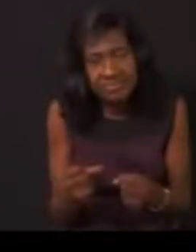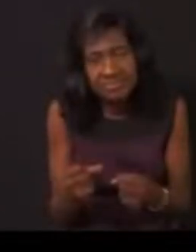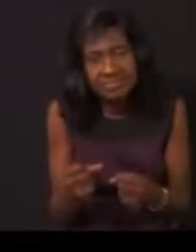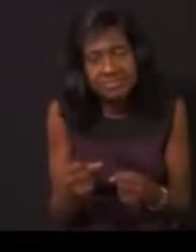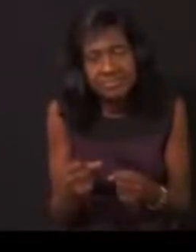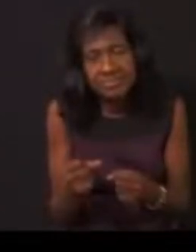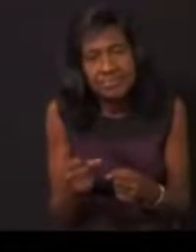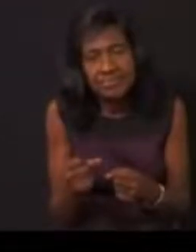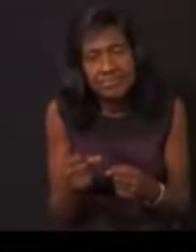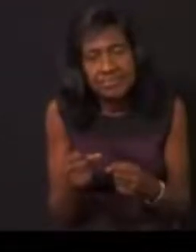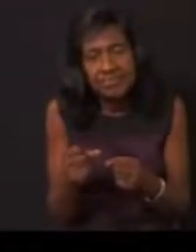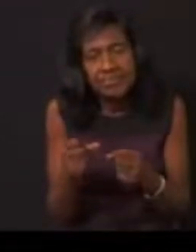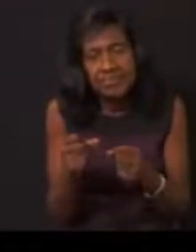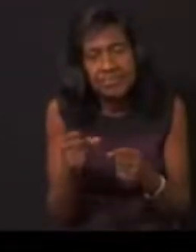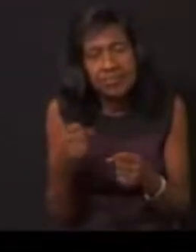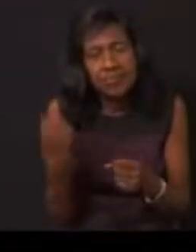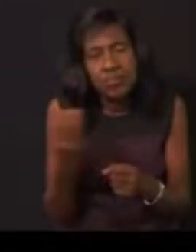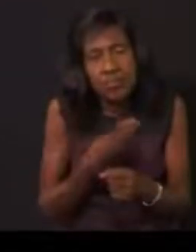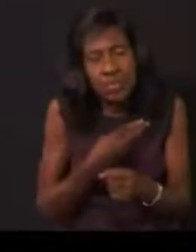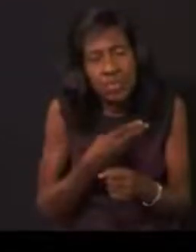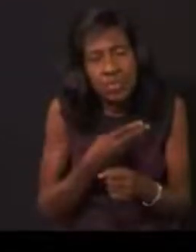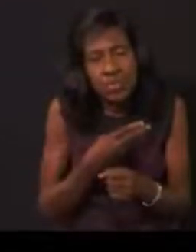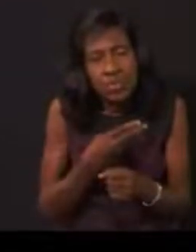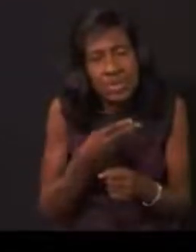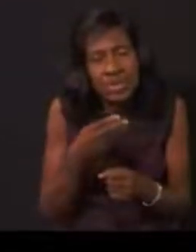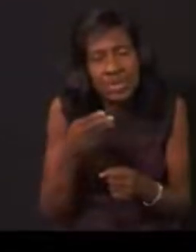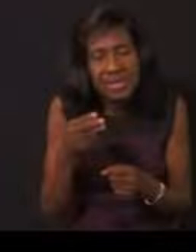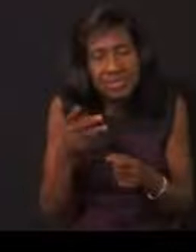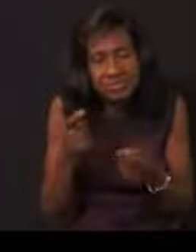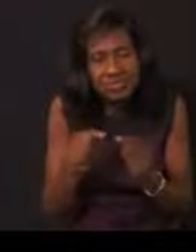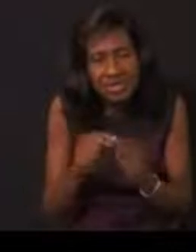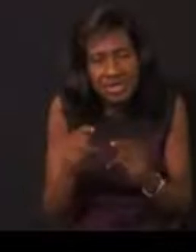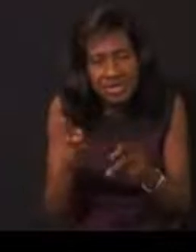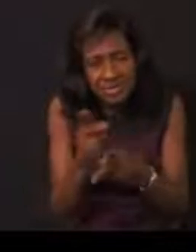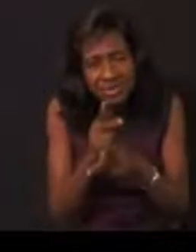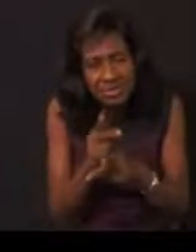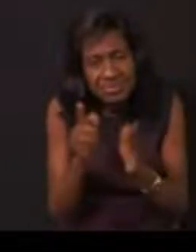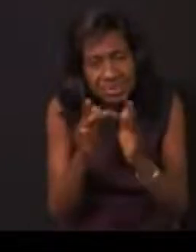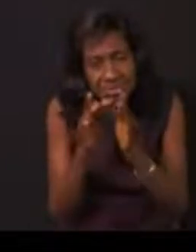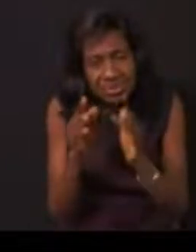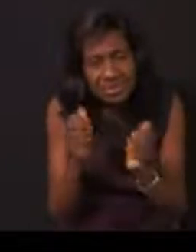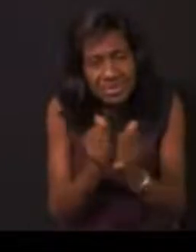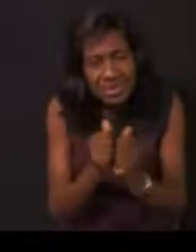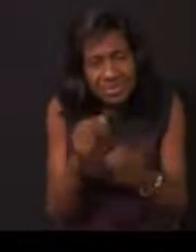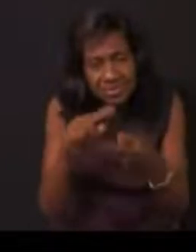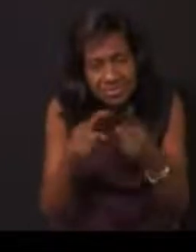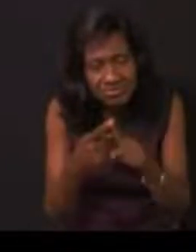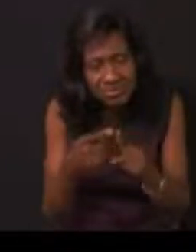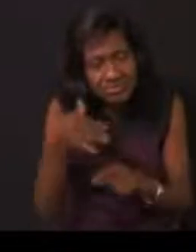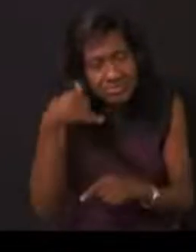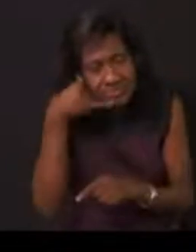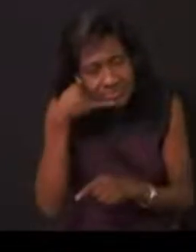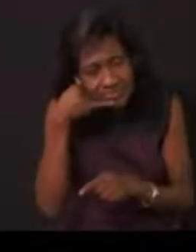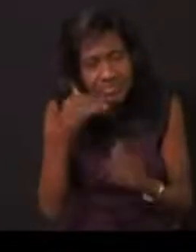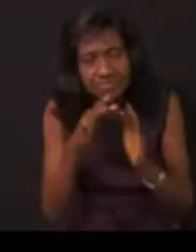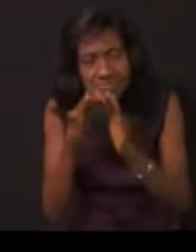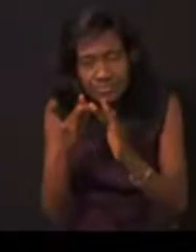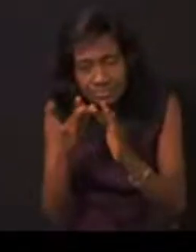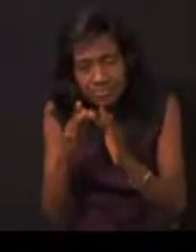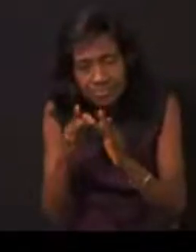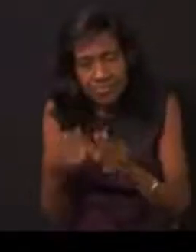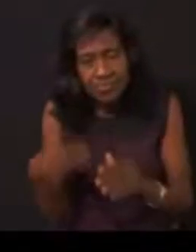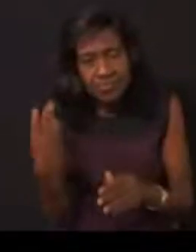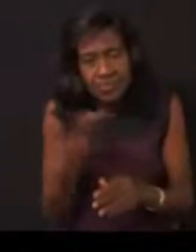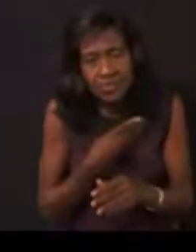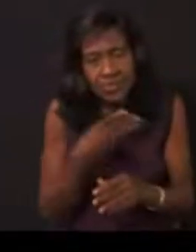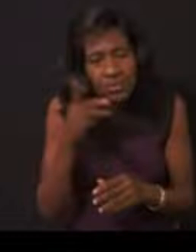To ease our minds, to be sure to keep in contact with friends and family, even if it is by phone or online. It is also beneficial to carry